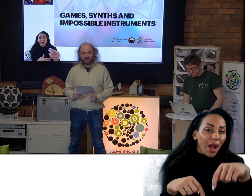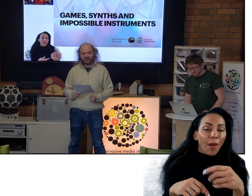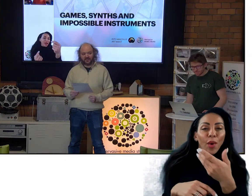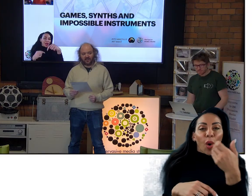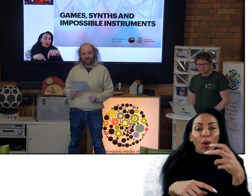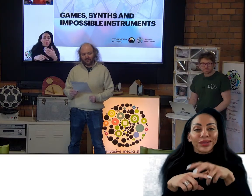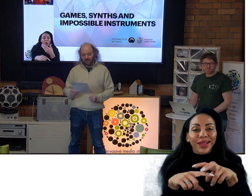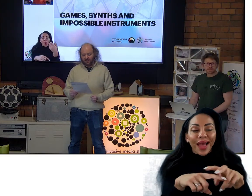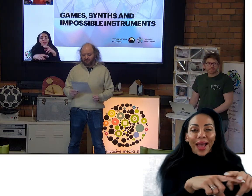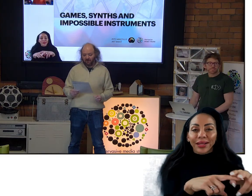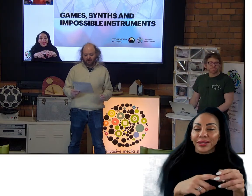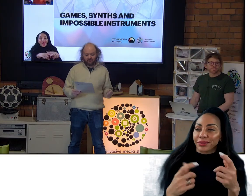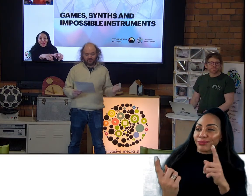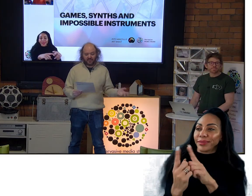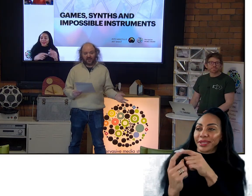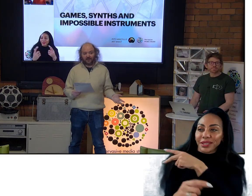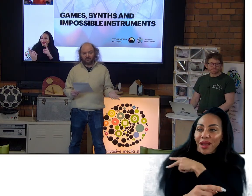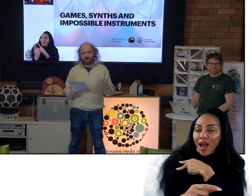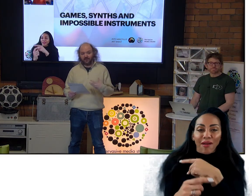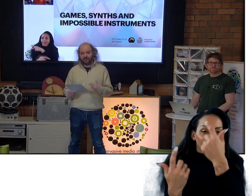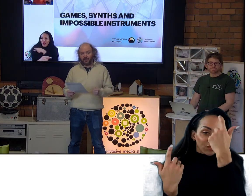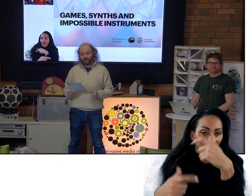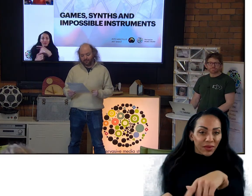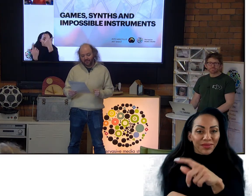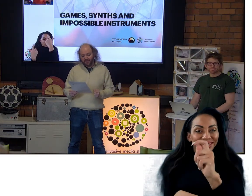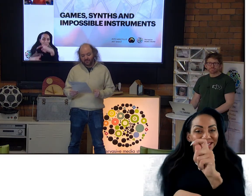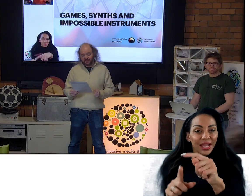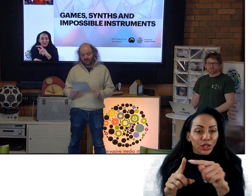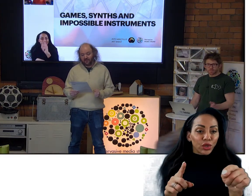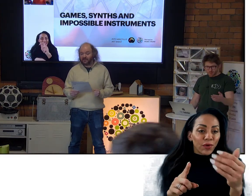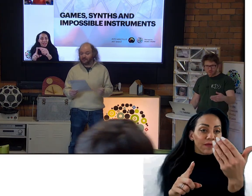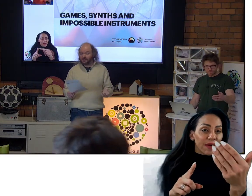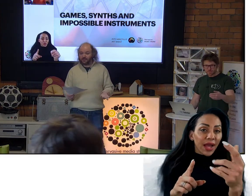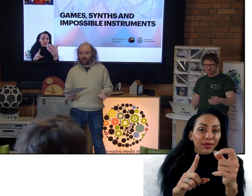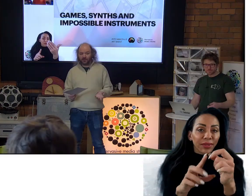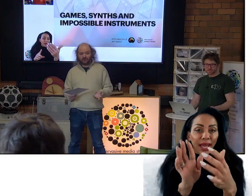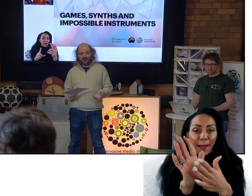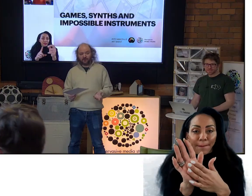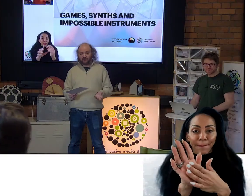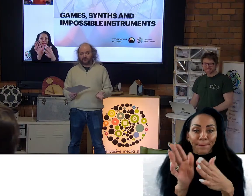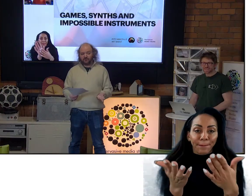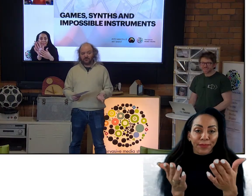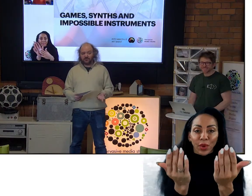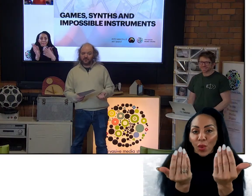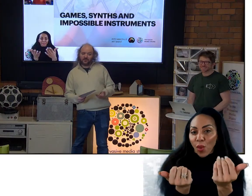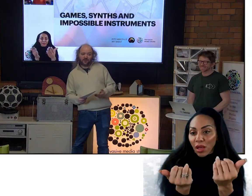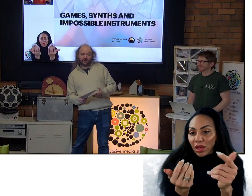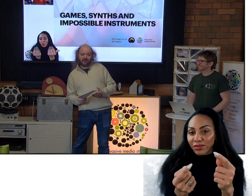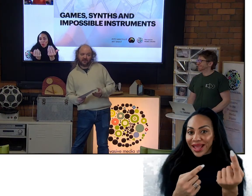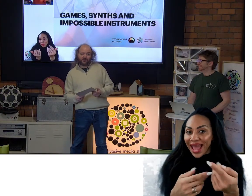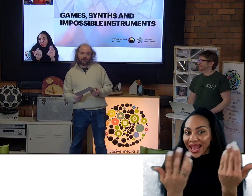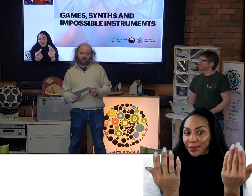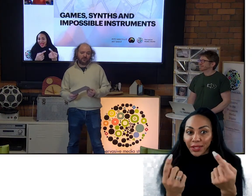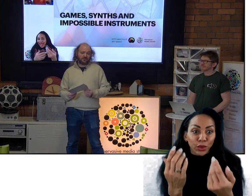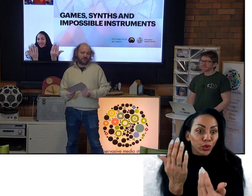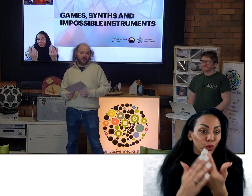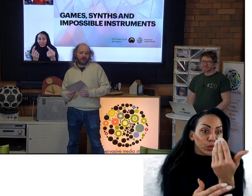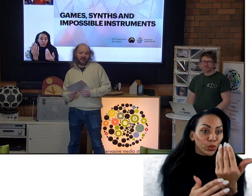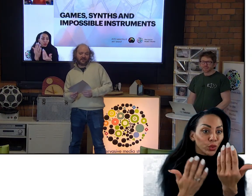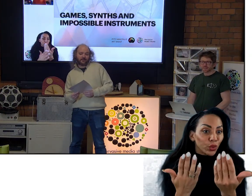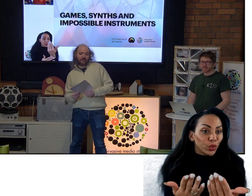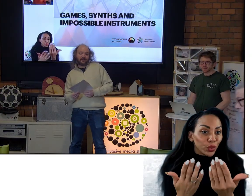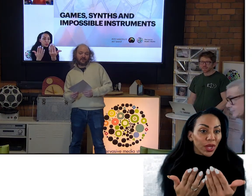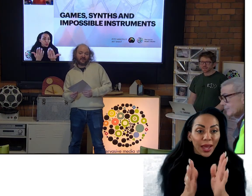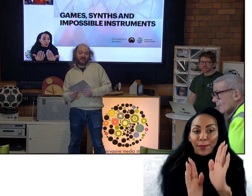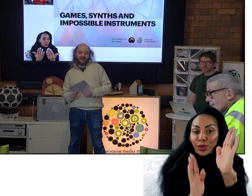our residents and staff from 10 a.m. to 5 p.m. So a especially big welcome to anyone who's new to the studio. Can anyone who's new to the studio